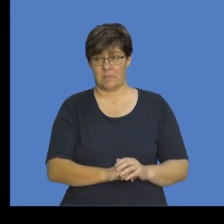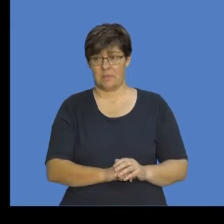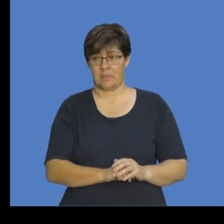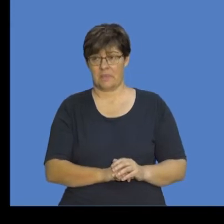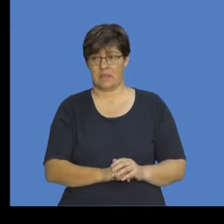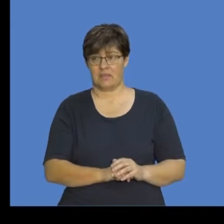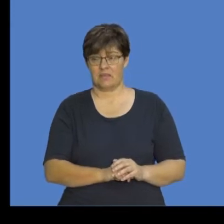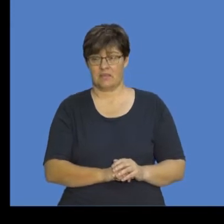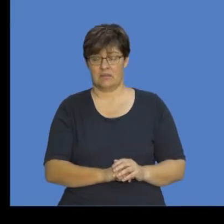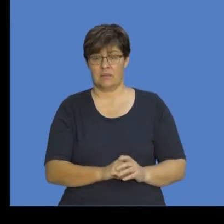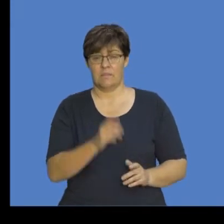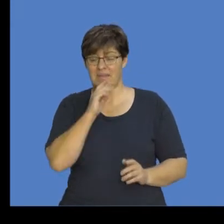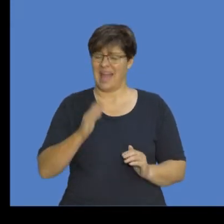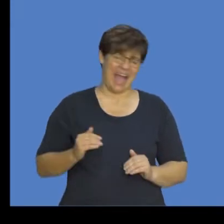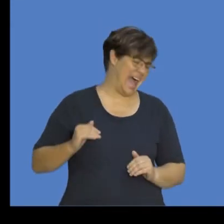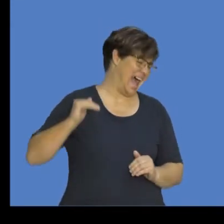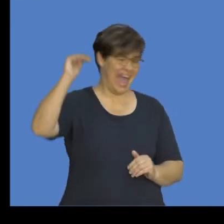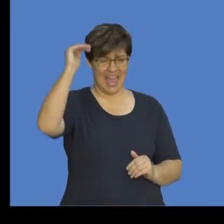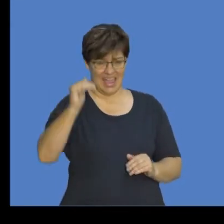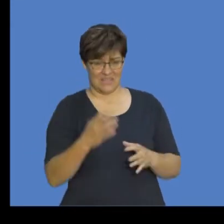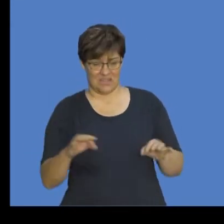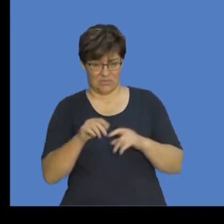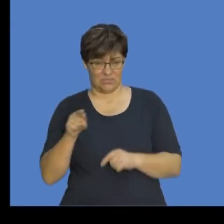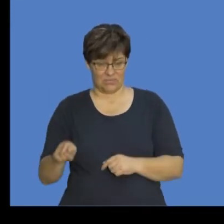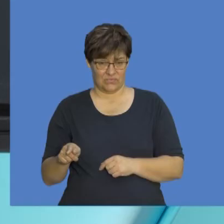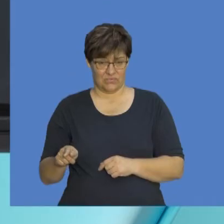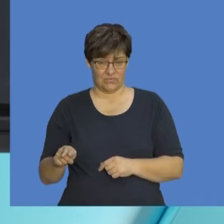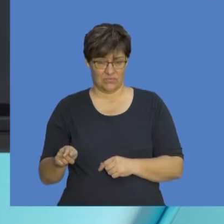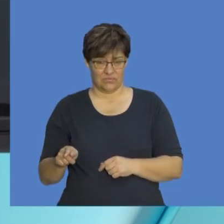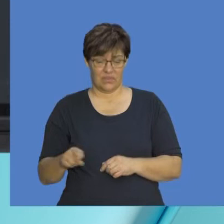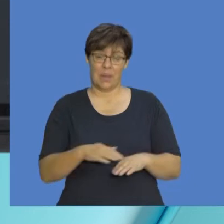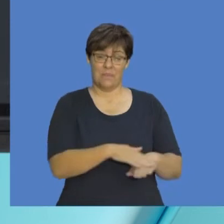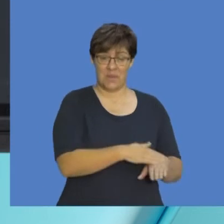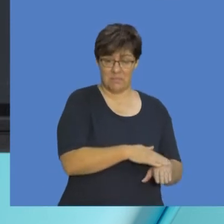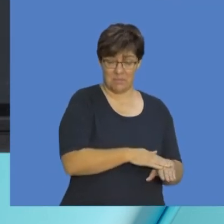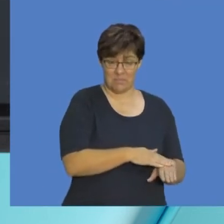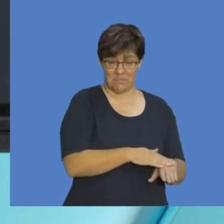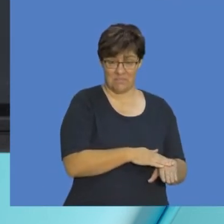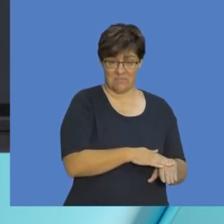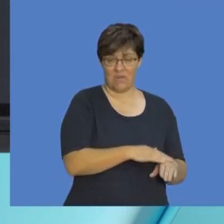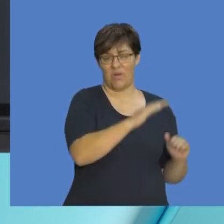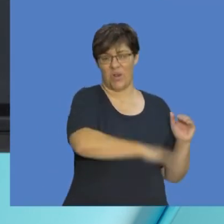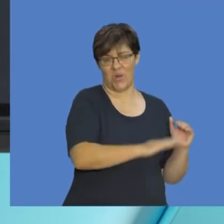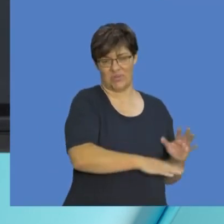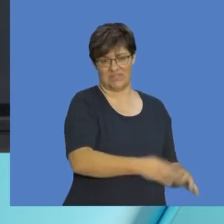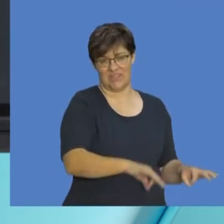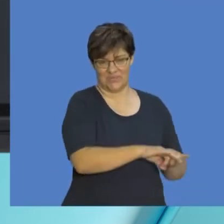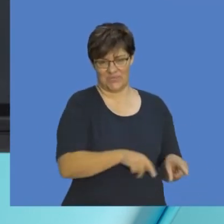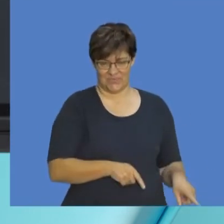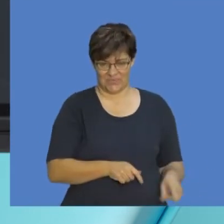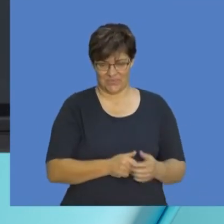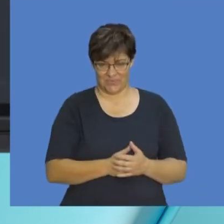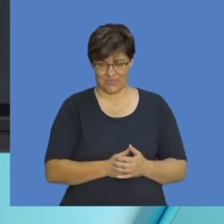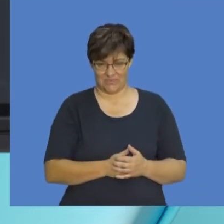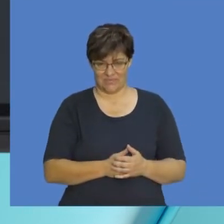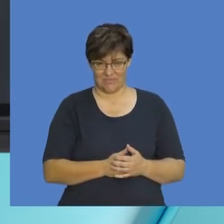And remember, maximum is the highest value, and the minimum is the